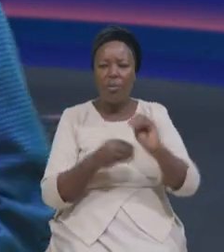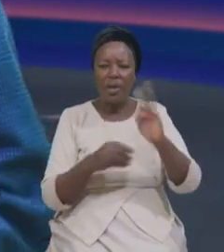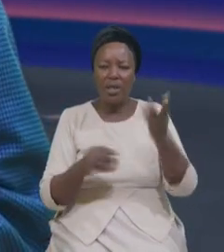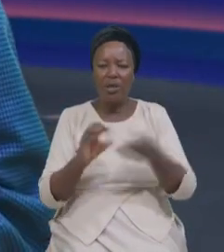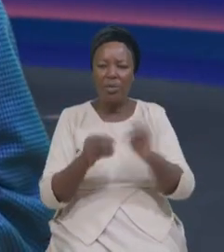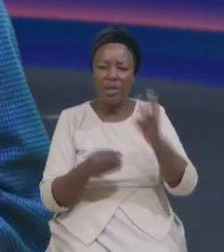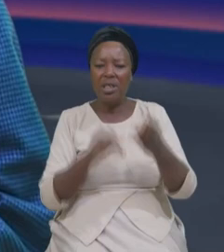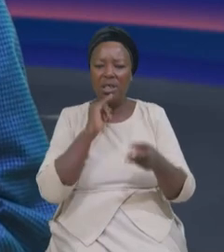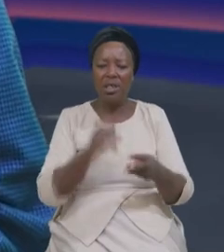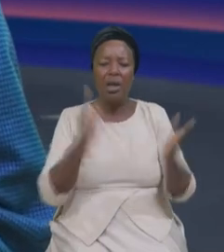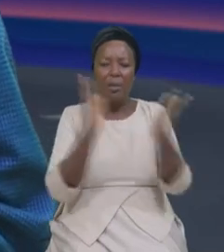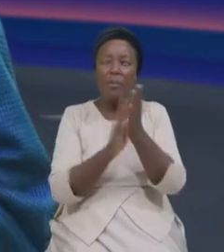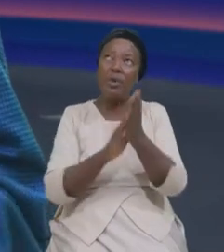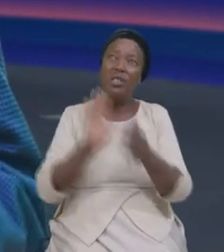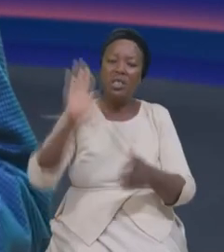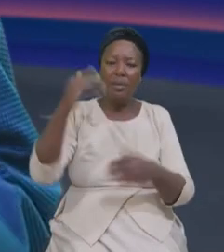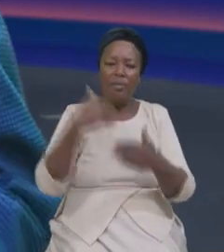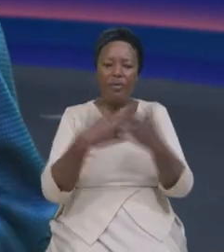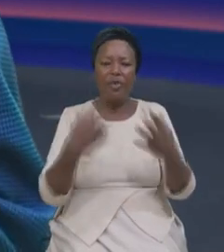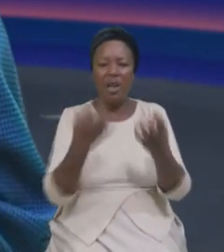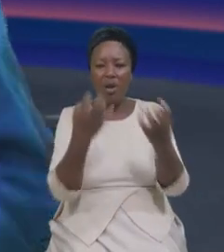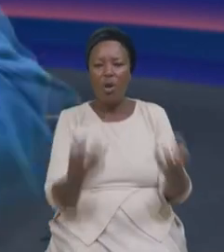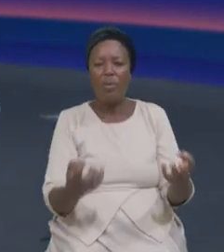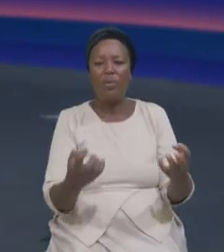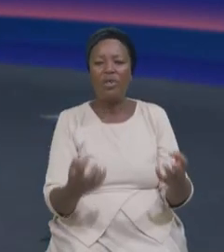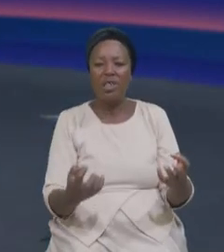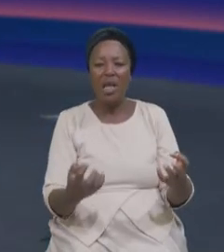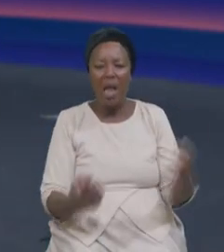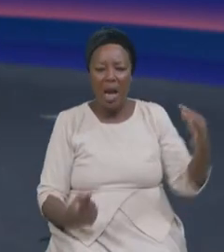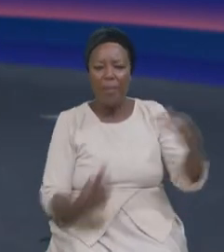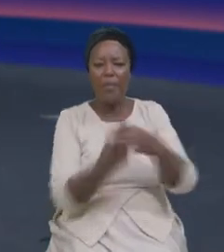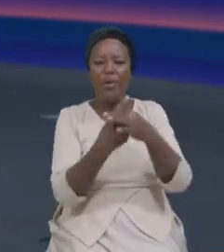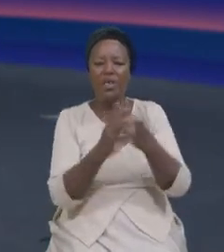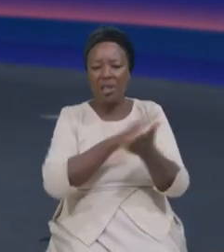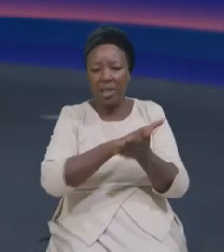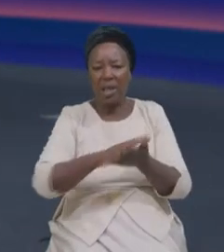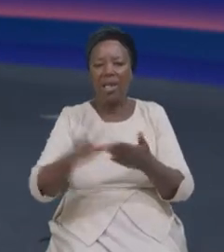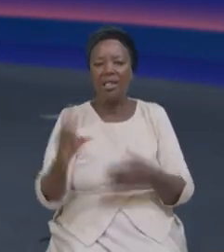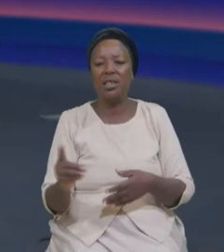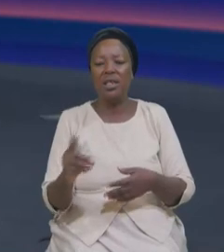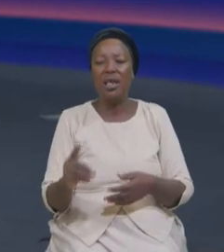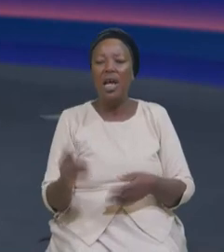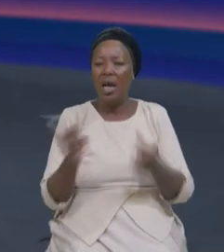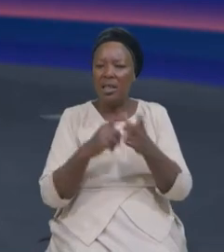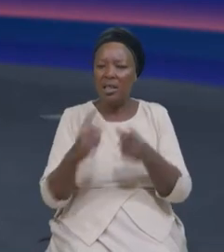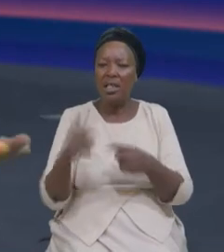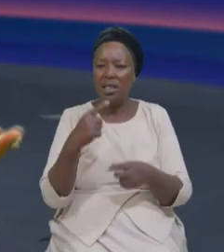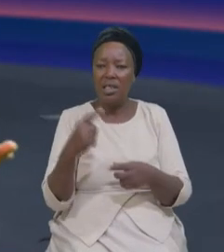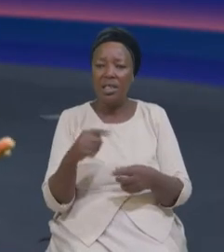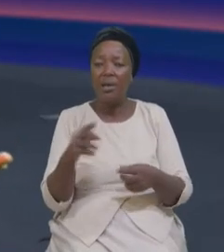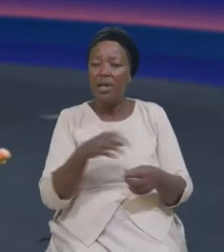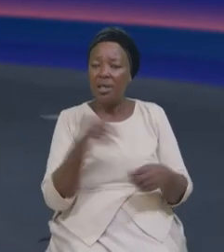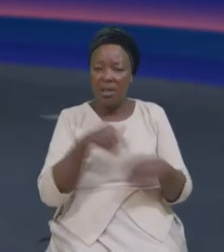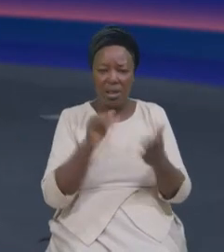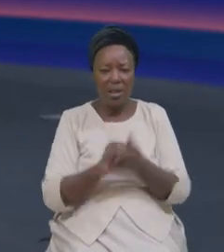him before the leprosy appears cleansed. These 10 lepers came to the Lord and they said,